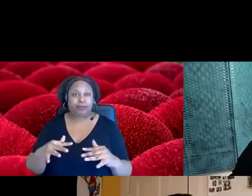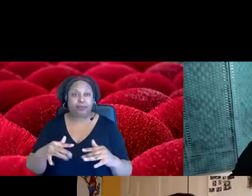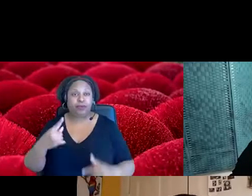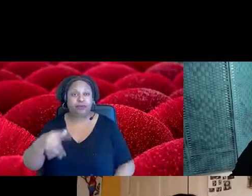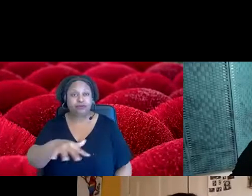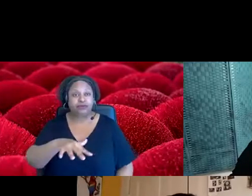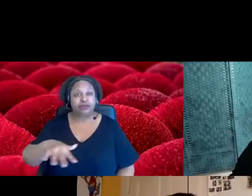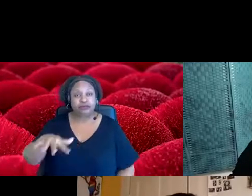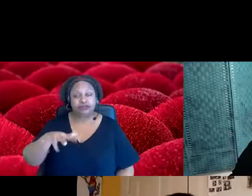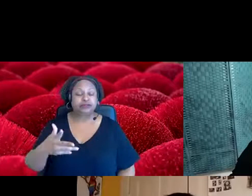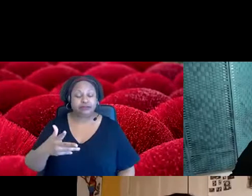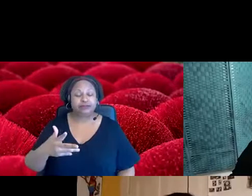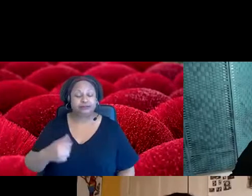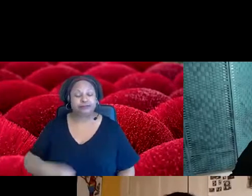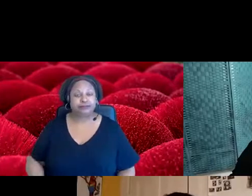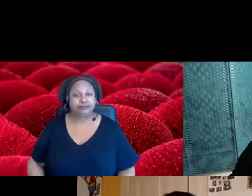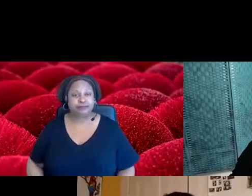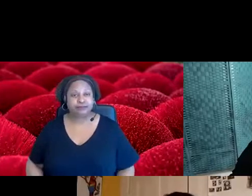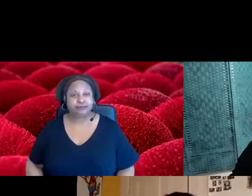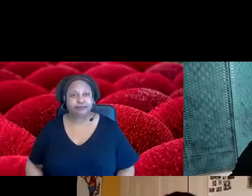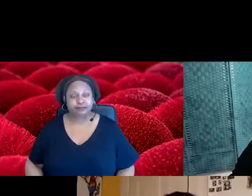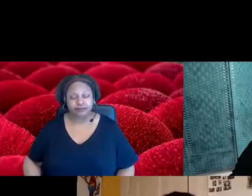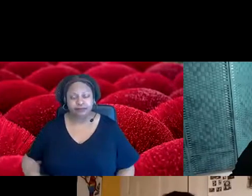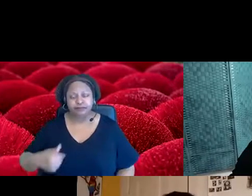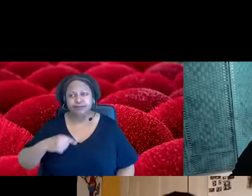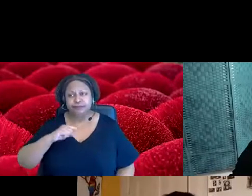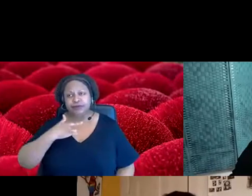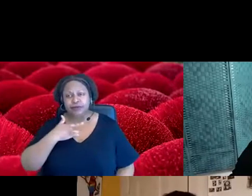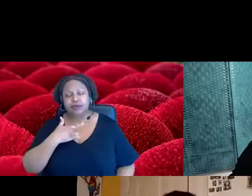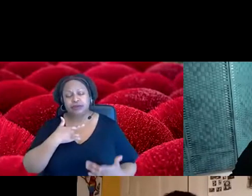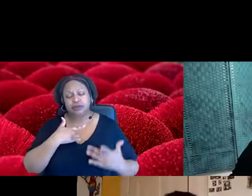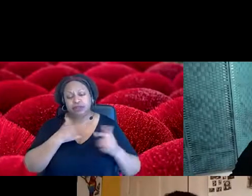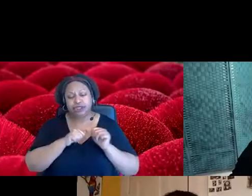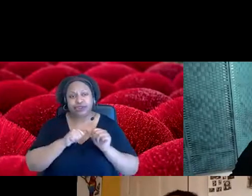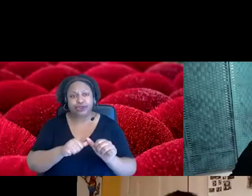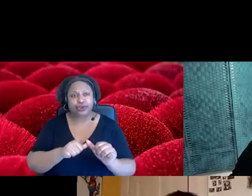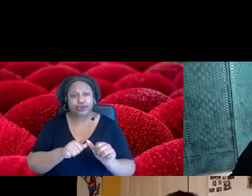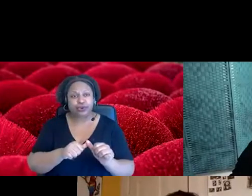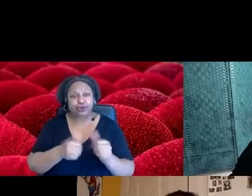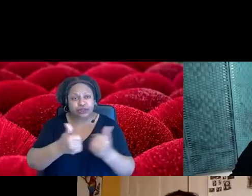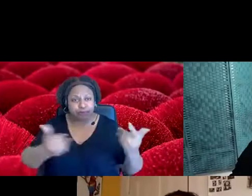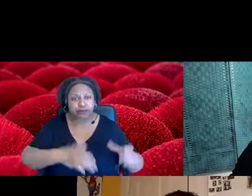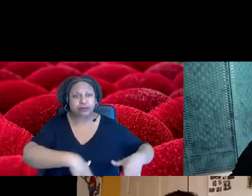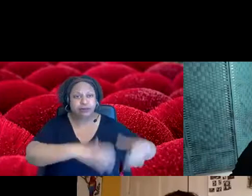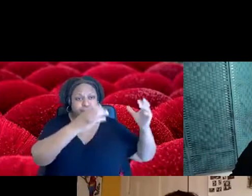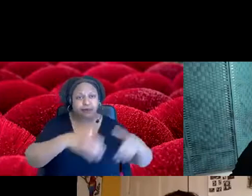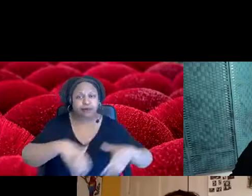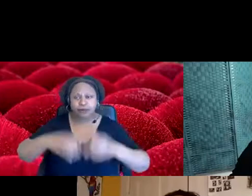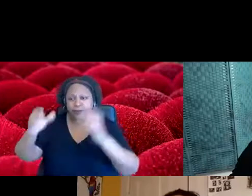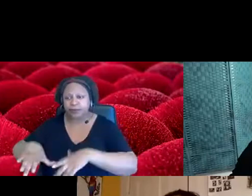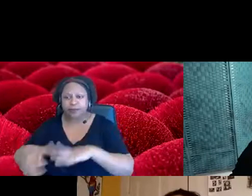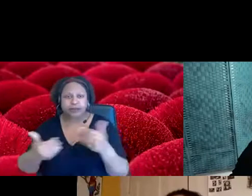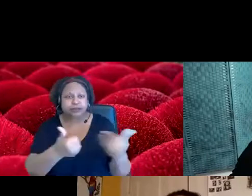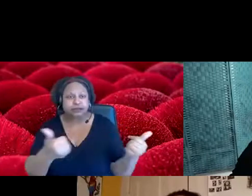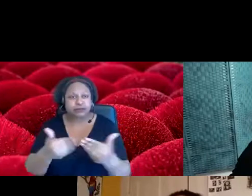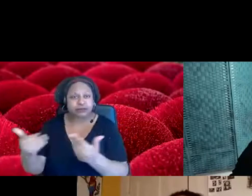I'm really stuck on this idea of not siloing ourselves and creating more opportunities to